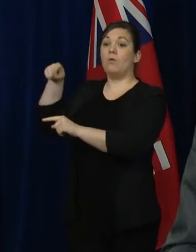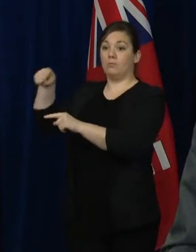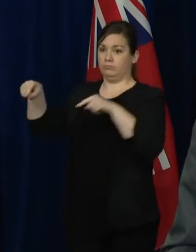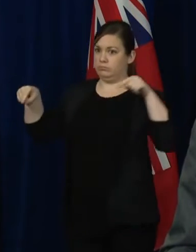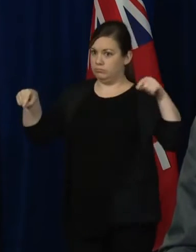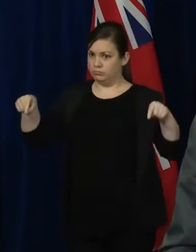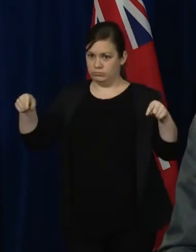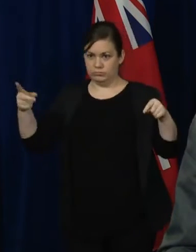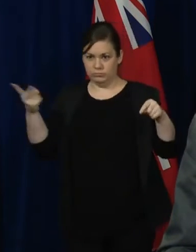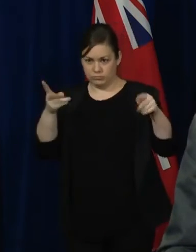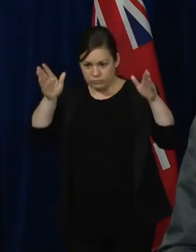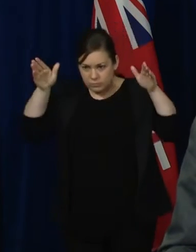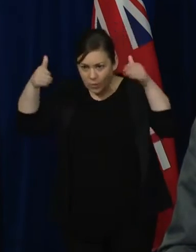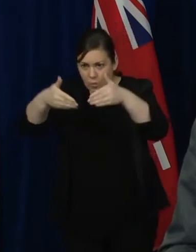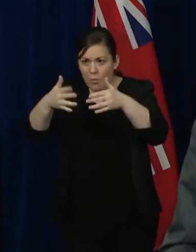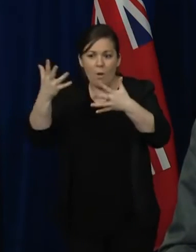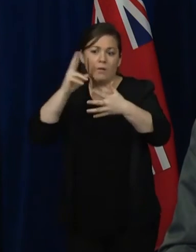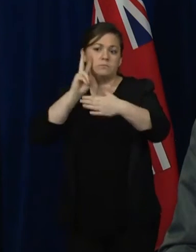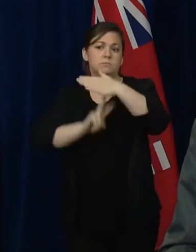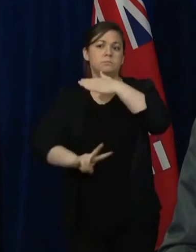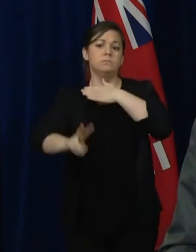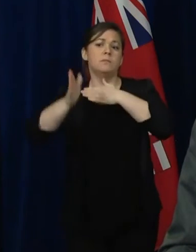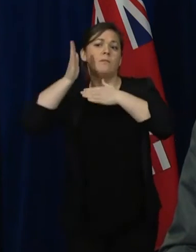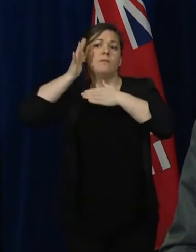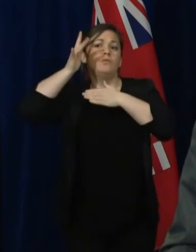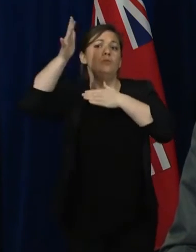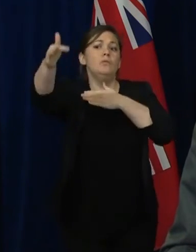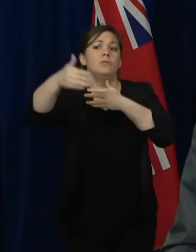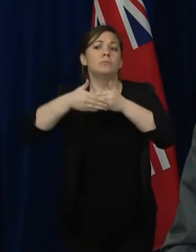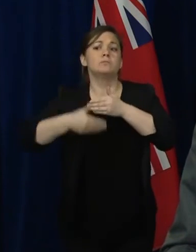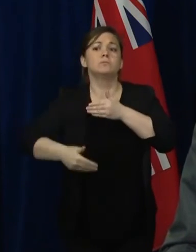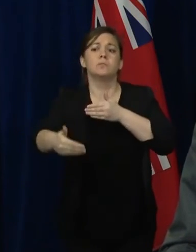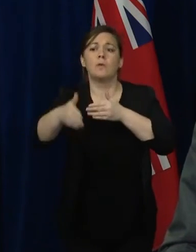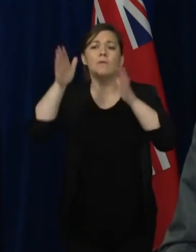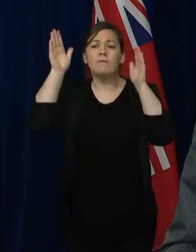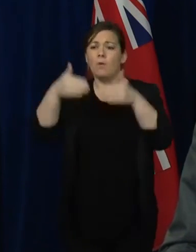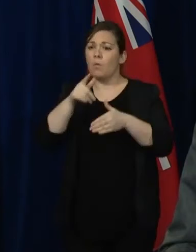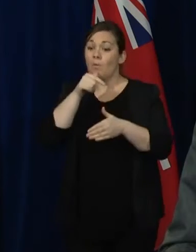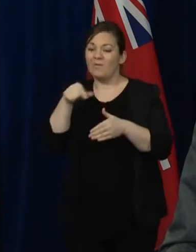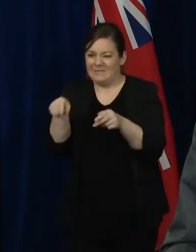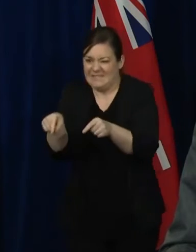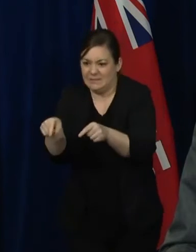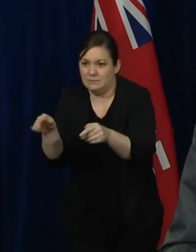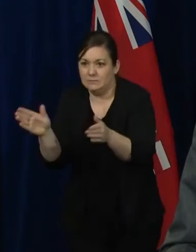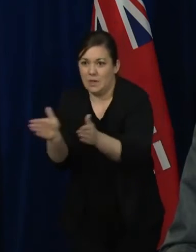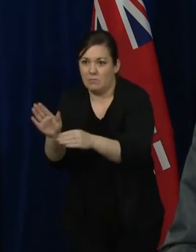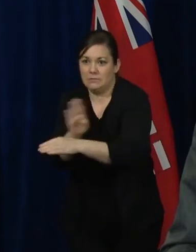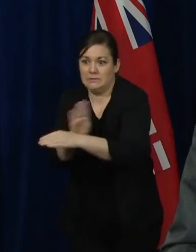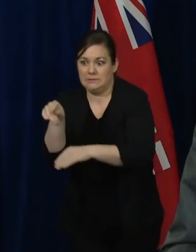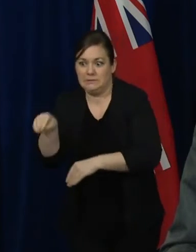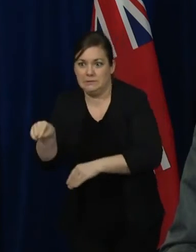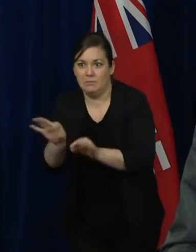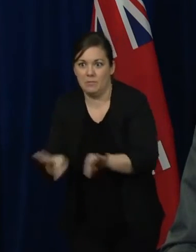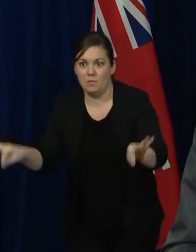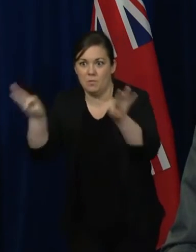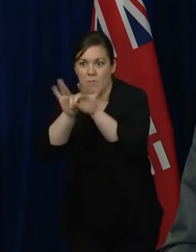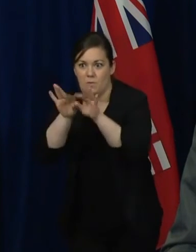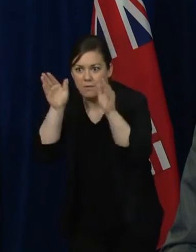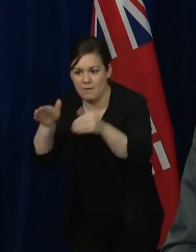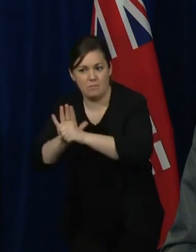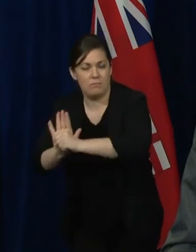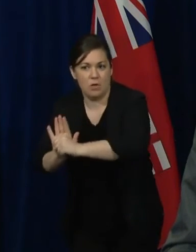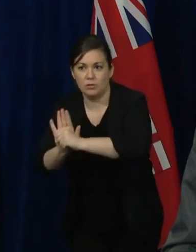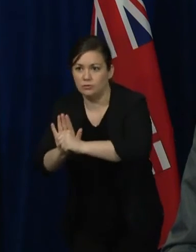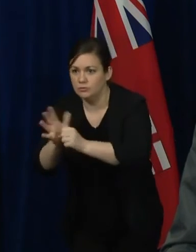all of their tenants, and particularly small businesses that are under so much pressure. So there's a number of specific initiatives in this package today that